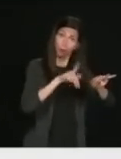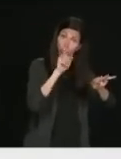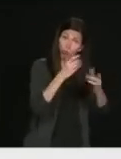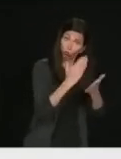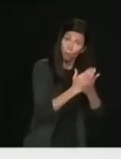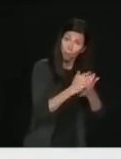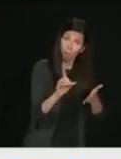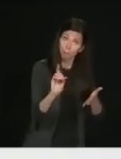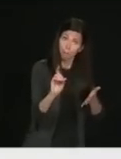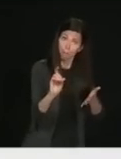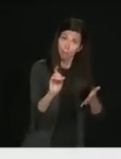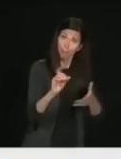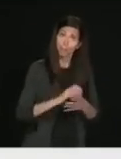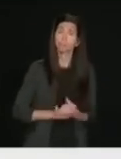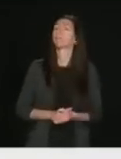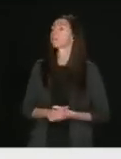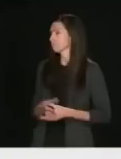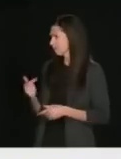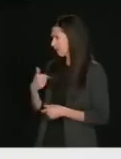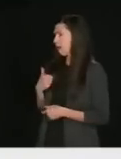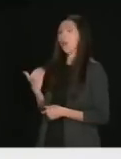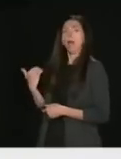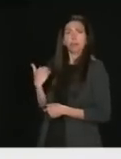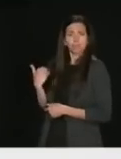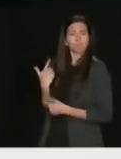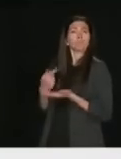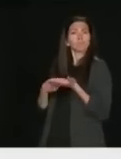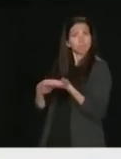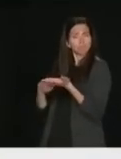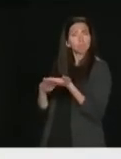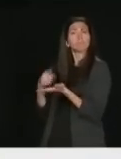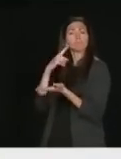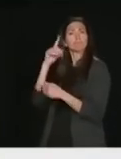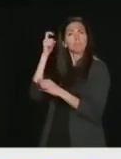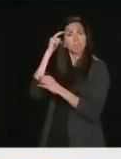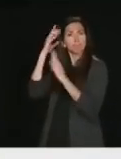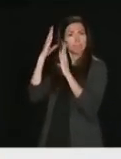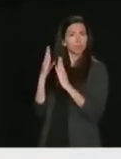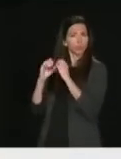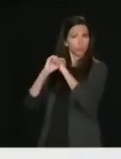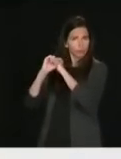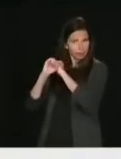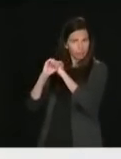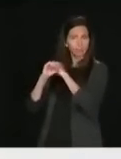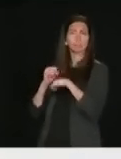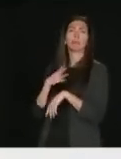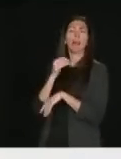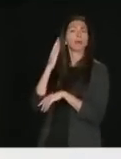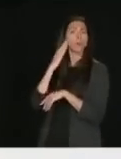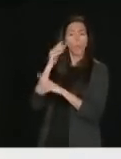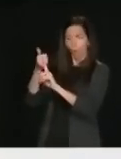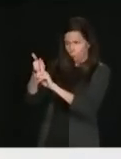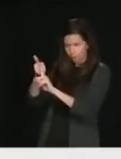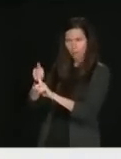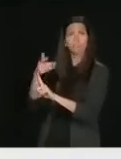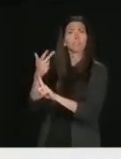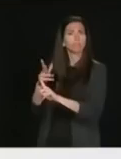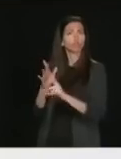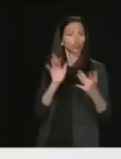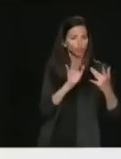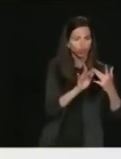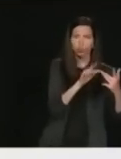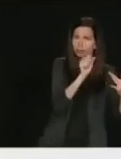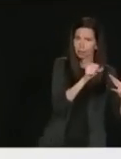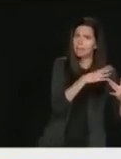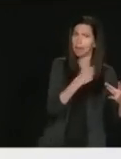days with the Minister of Defense, and I know he and others are very closely engaged with the families, and I will, of course, be